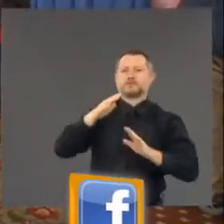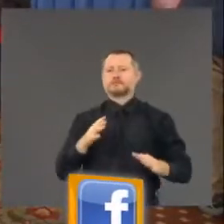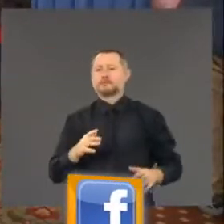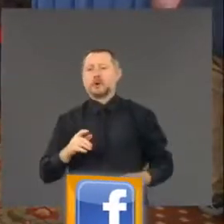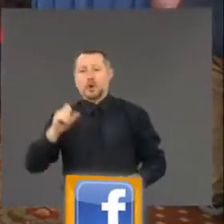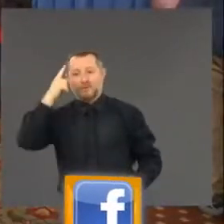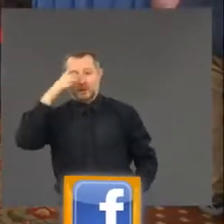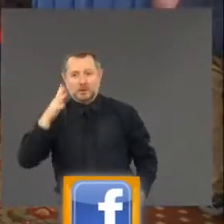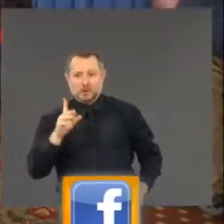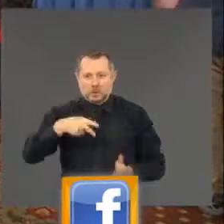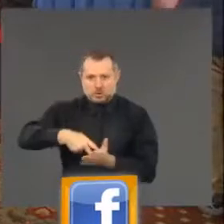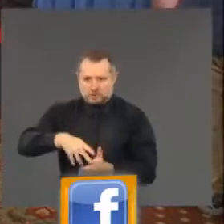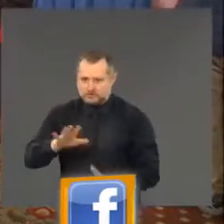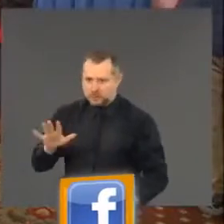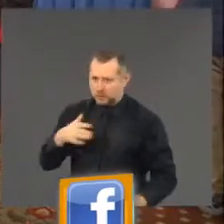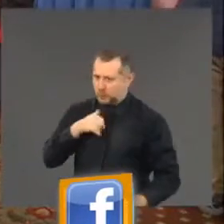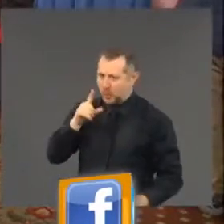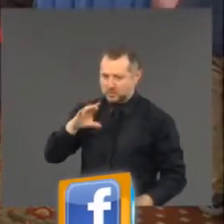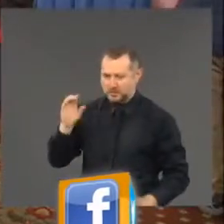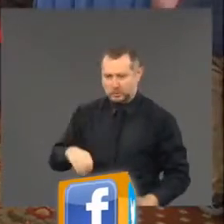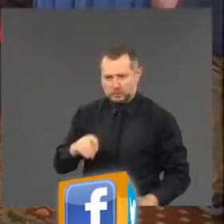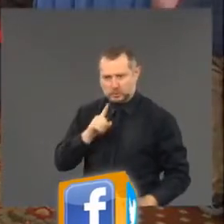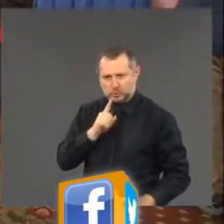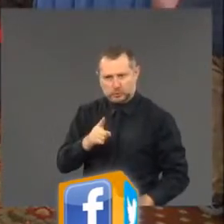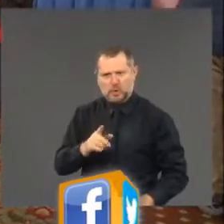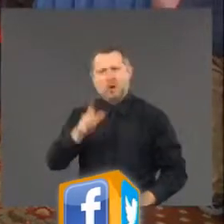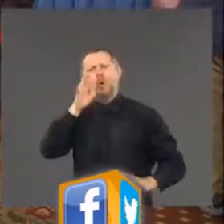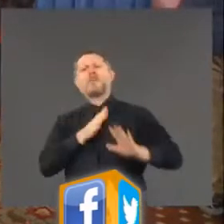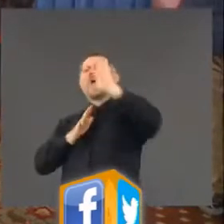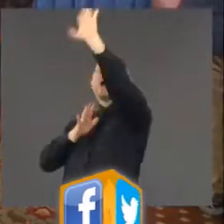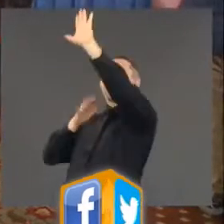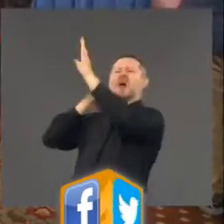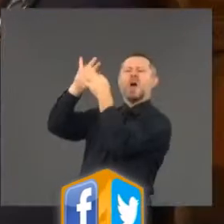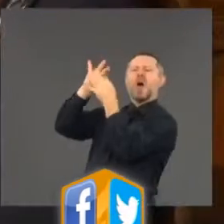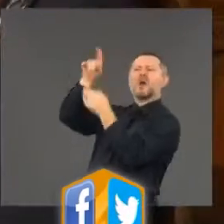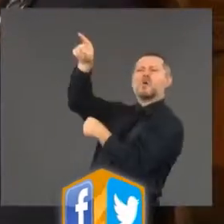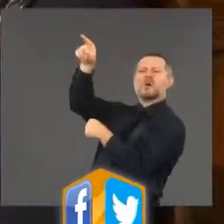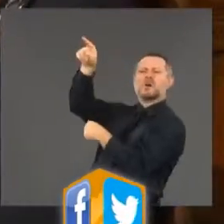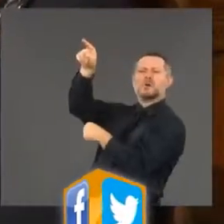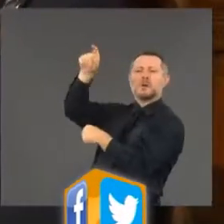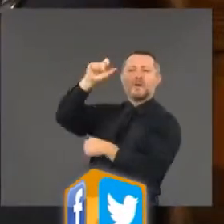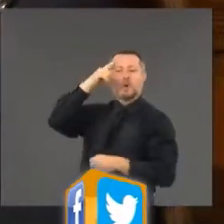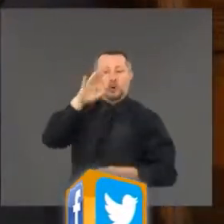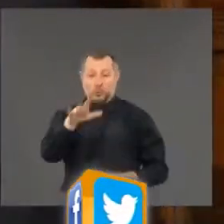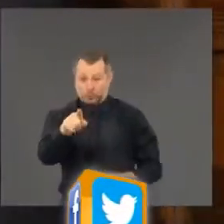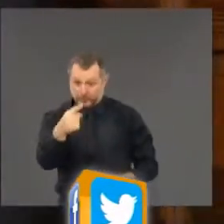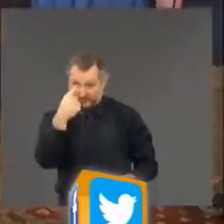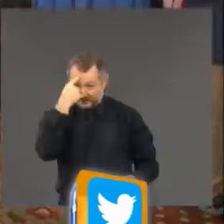100% sure if I'm here, but I will be somewhere. You think that's effective?